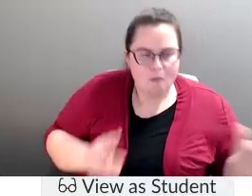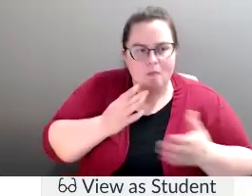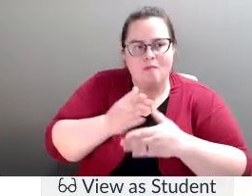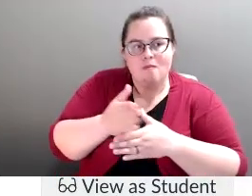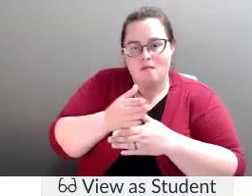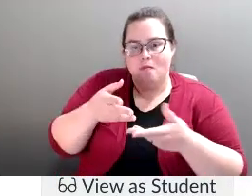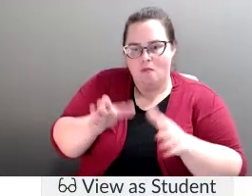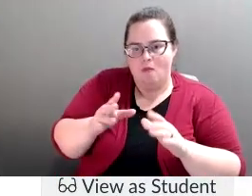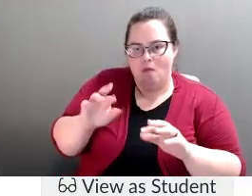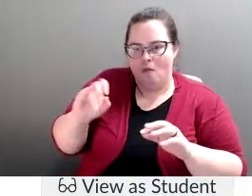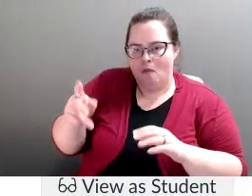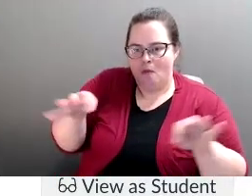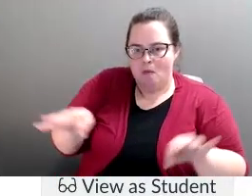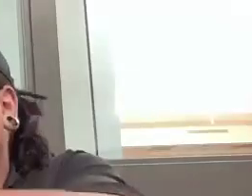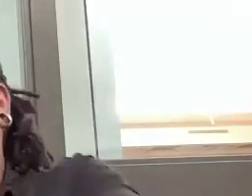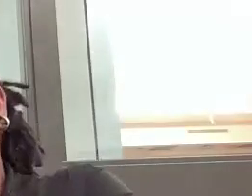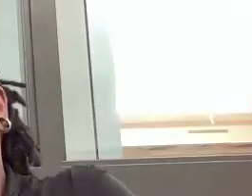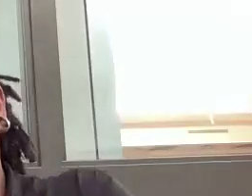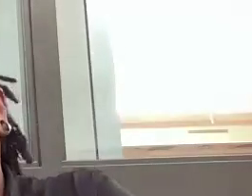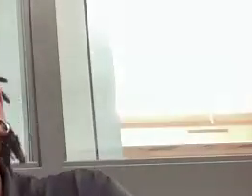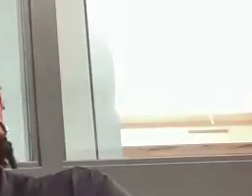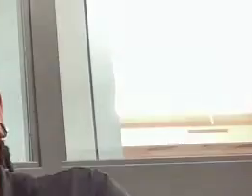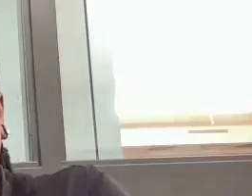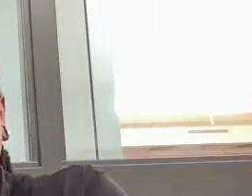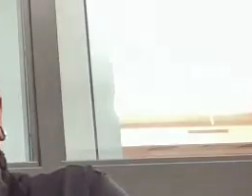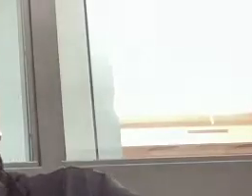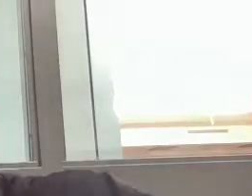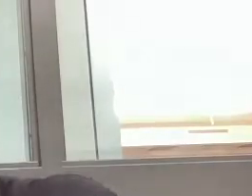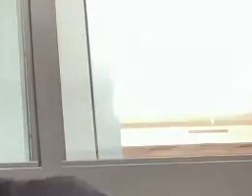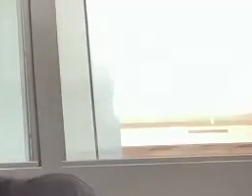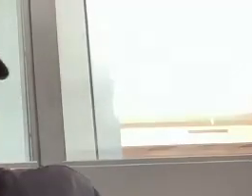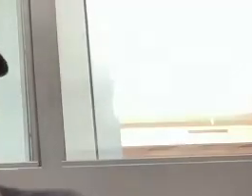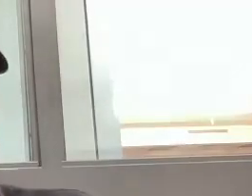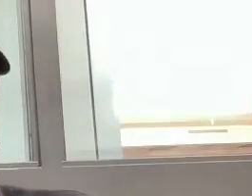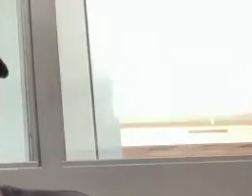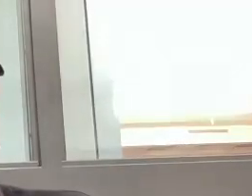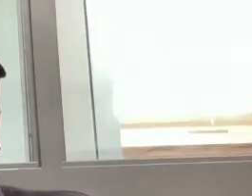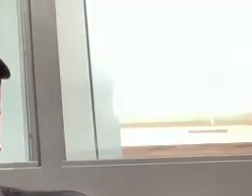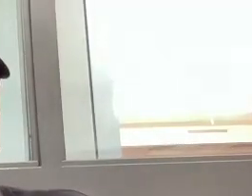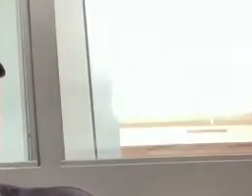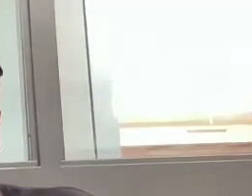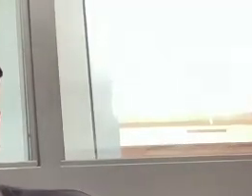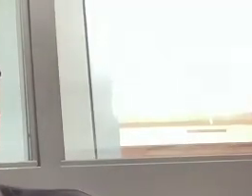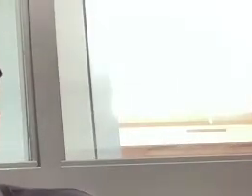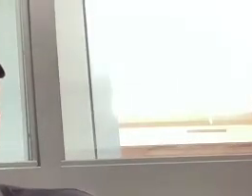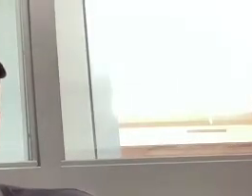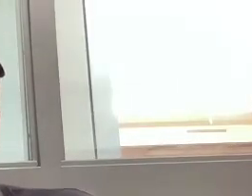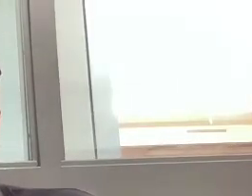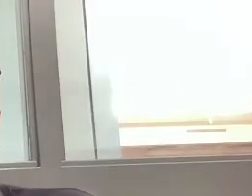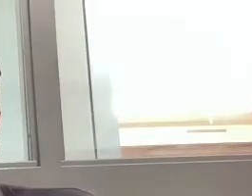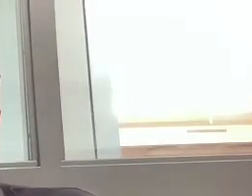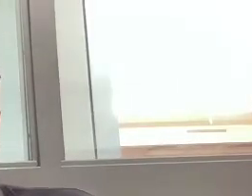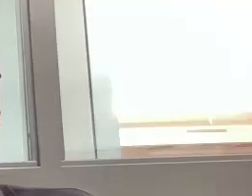we needed to do it. So don't forget to talk about that. Yeah, so we had the app. Uh, Oops,